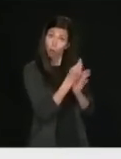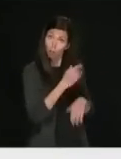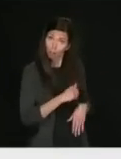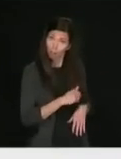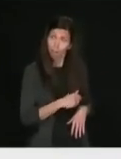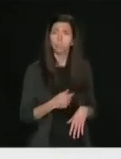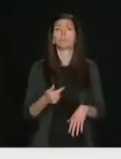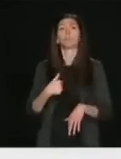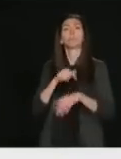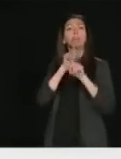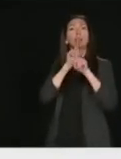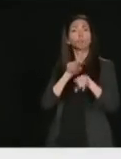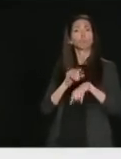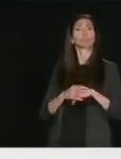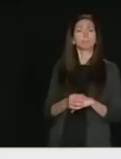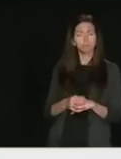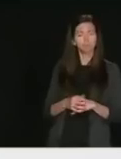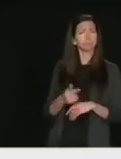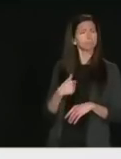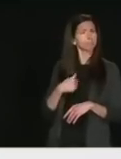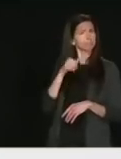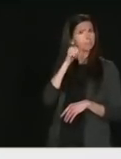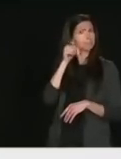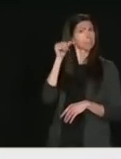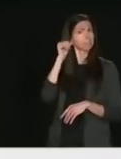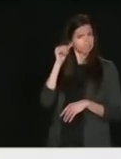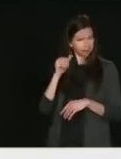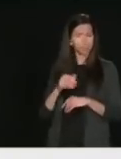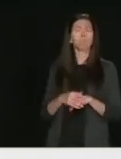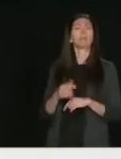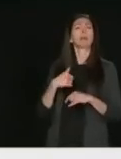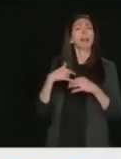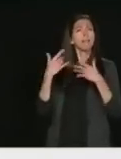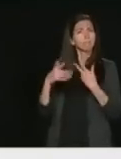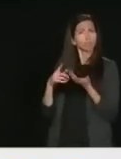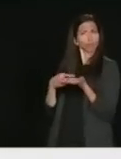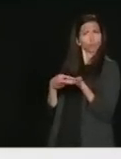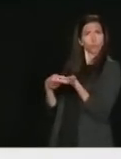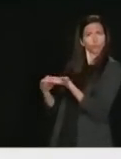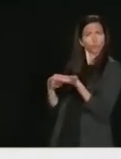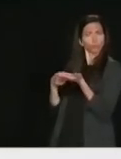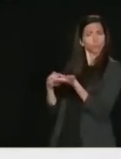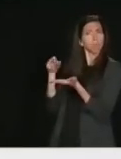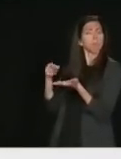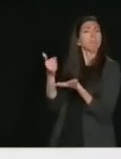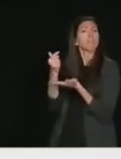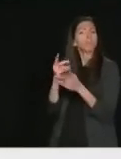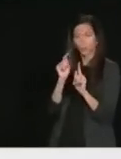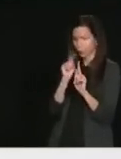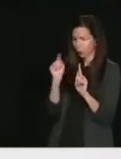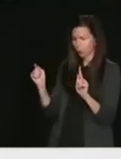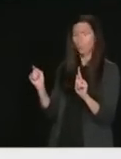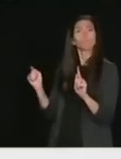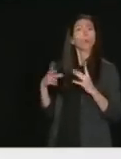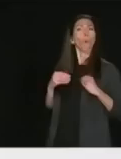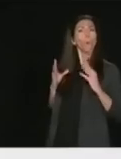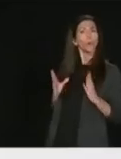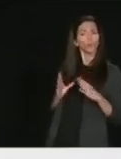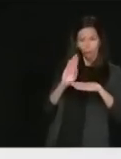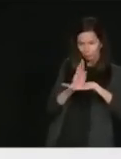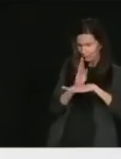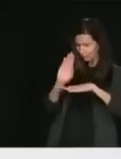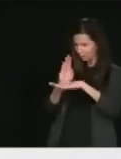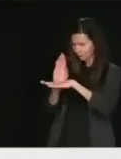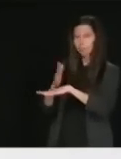Yesterday, I had a chance to discuss with many entrepreneurs, owners of small businesses in my